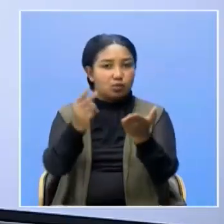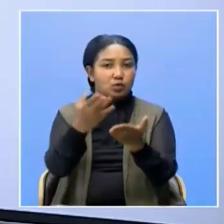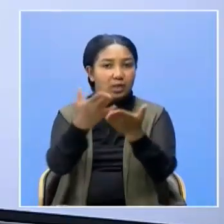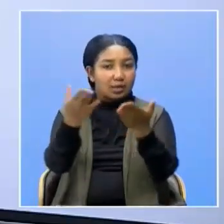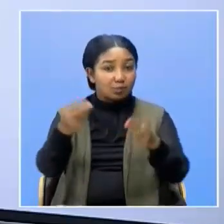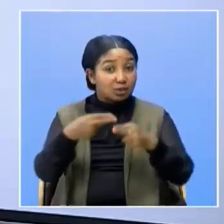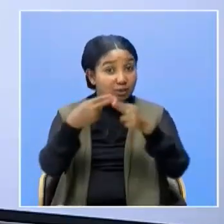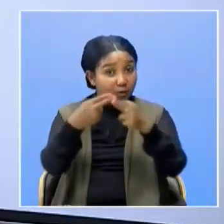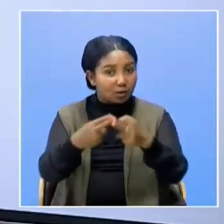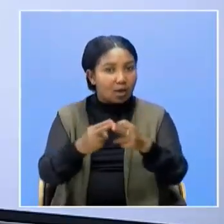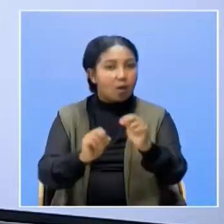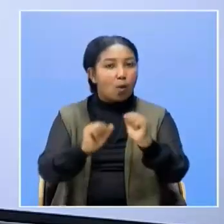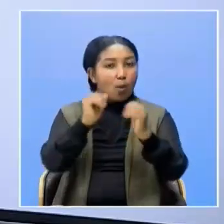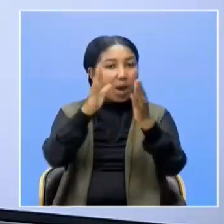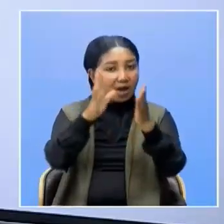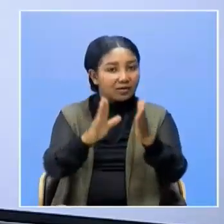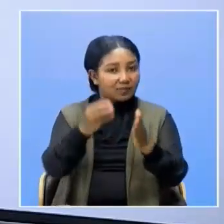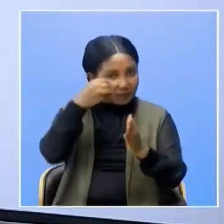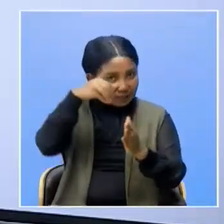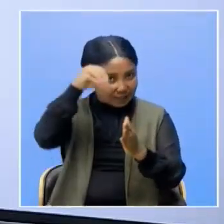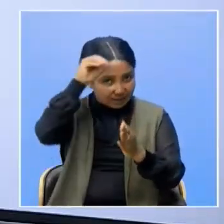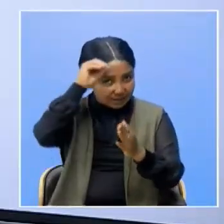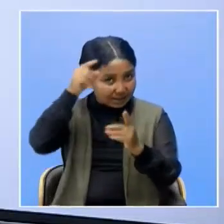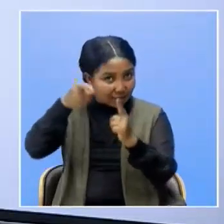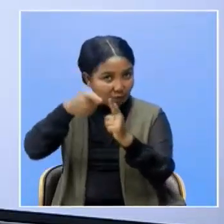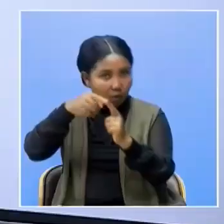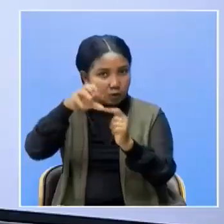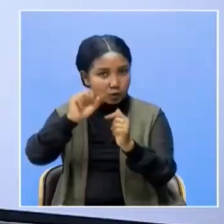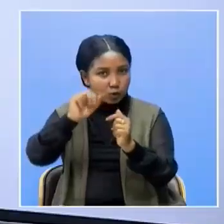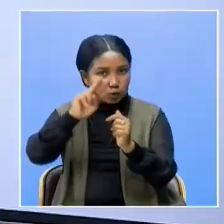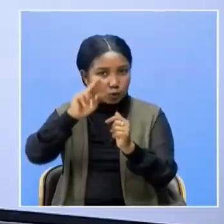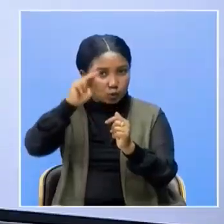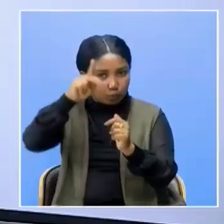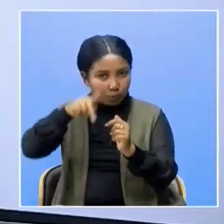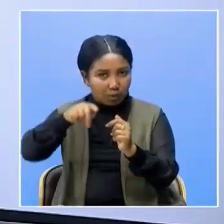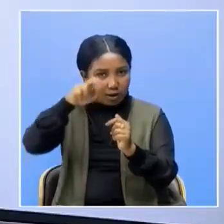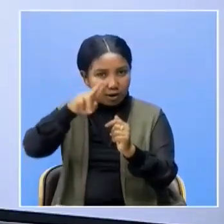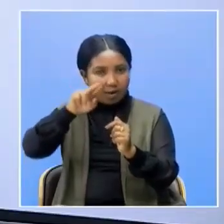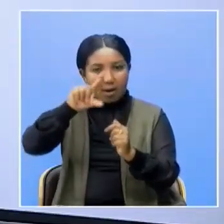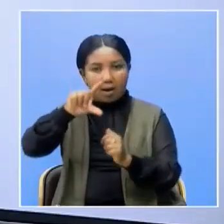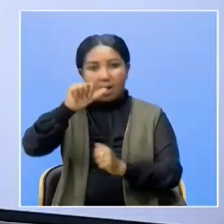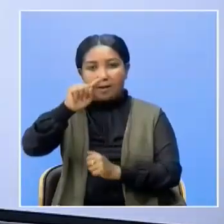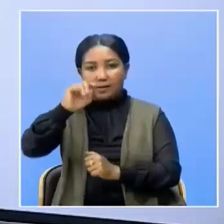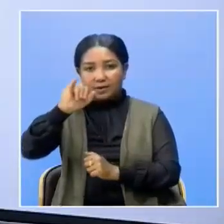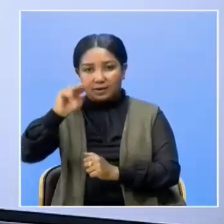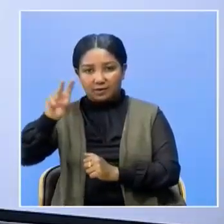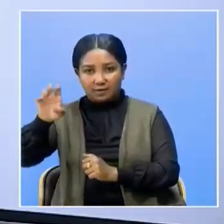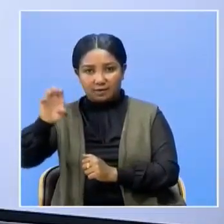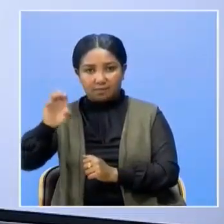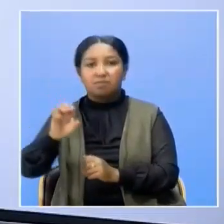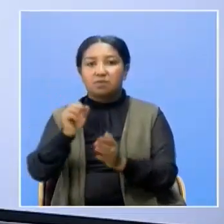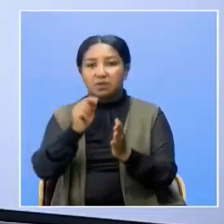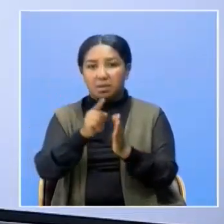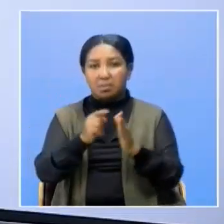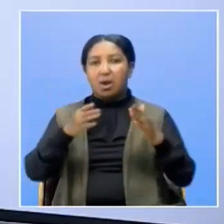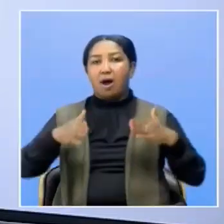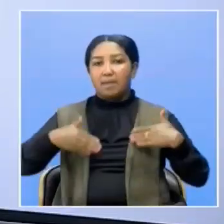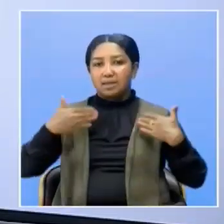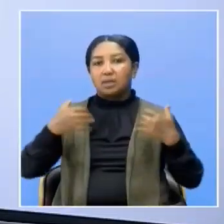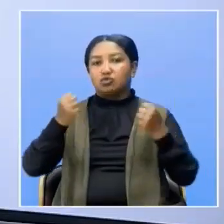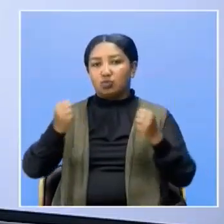what? Comparative degree. And the other one is superlative. Let's use this word, happiest and